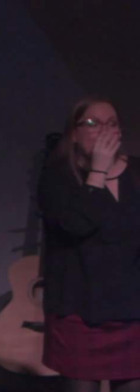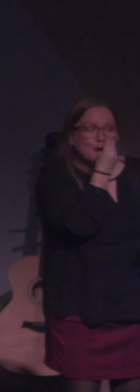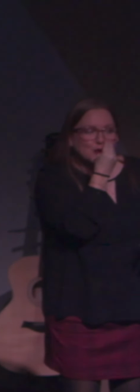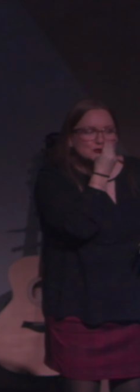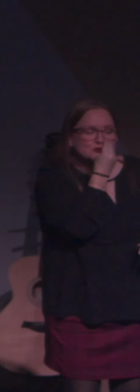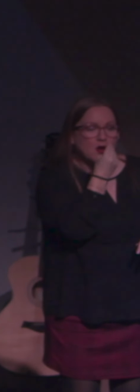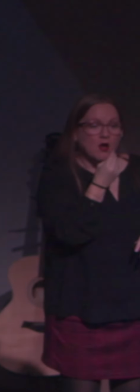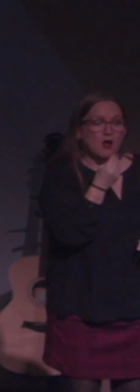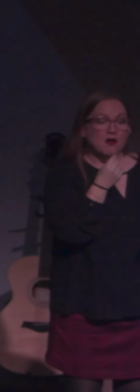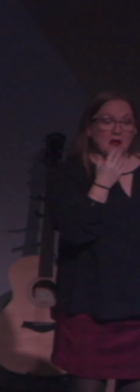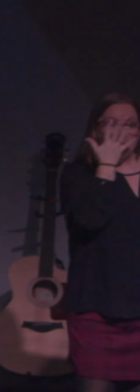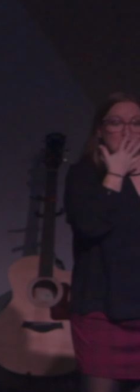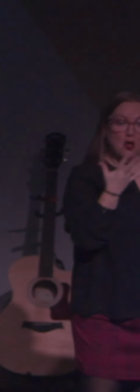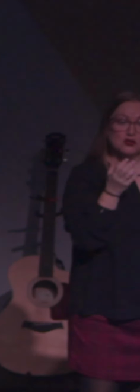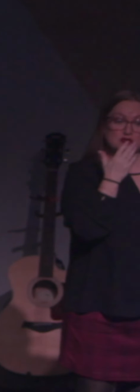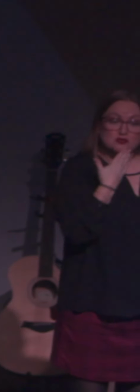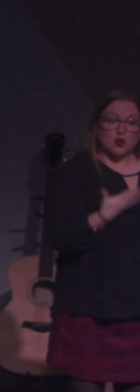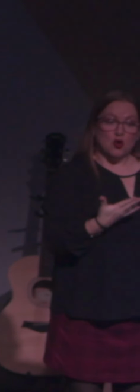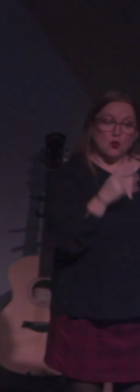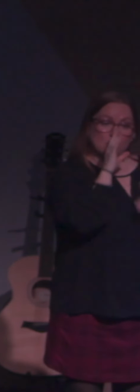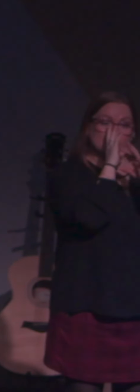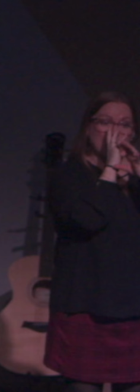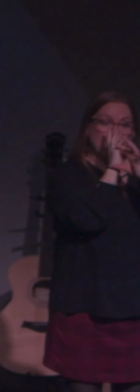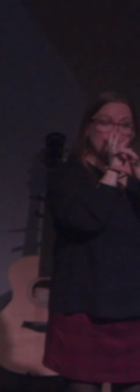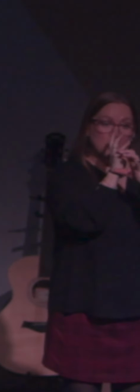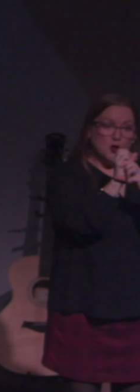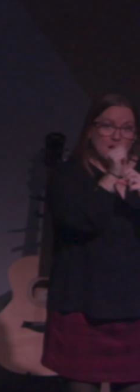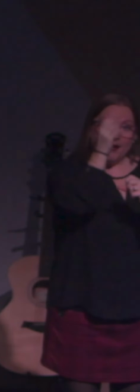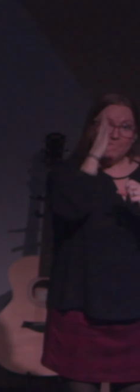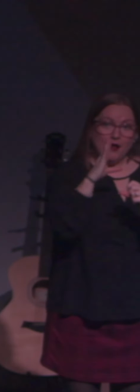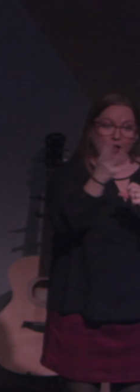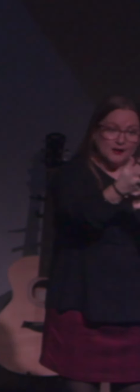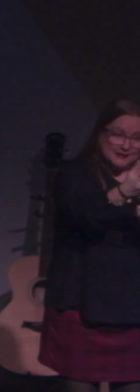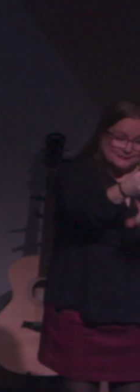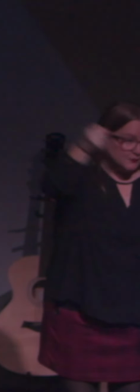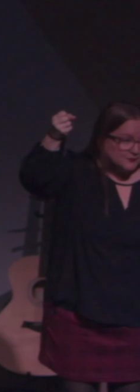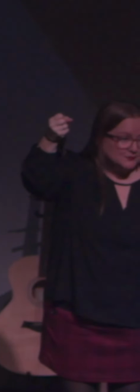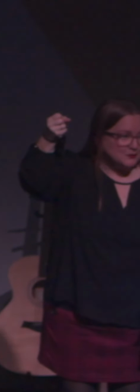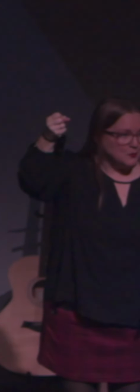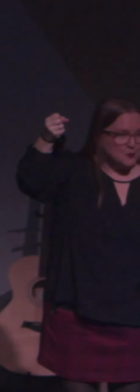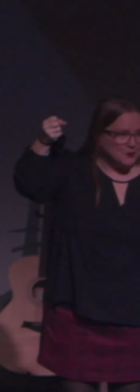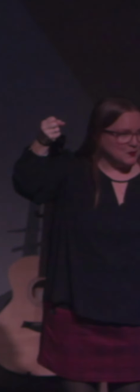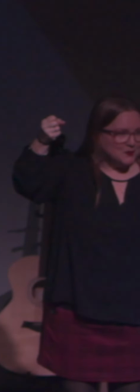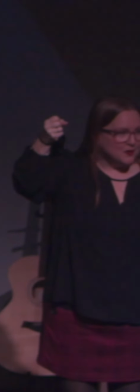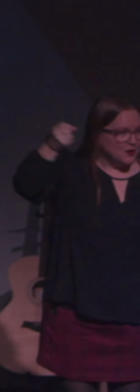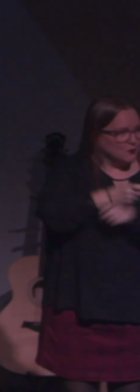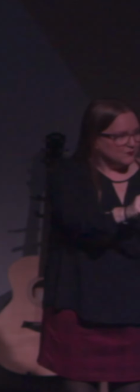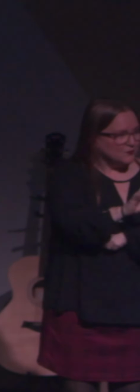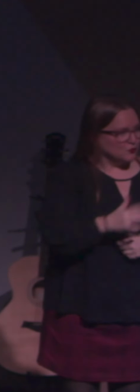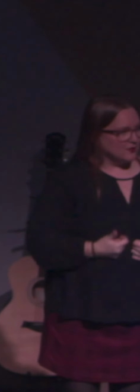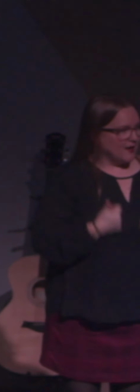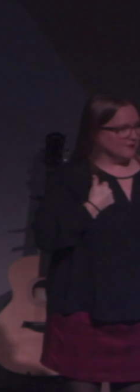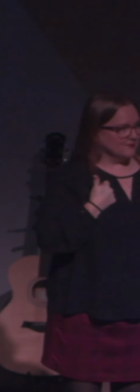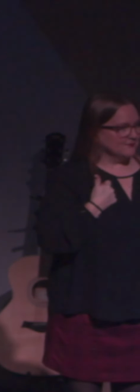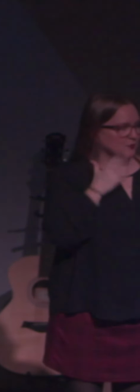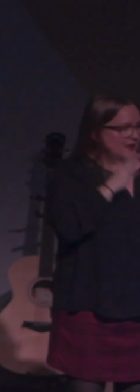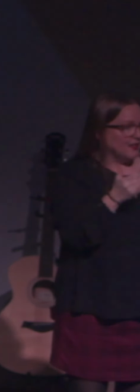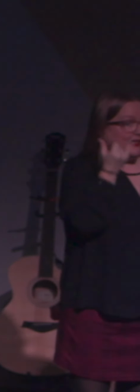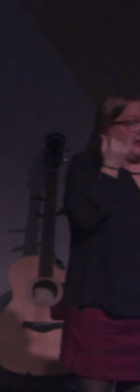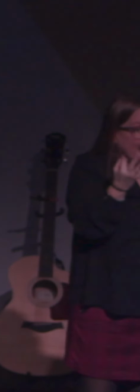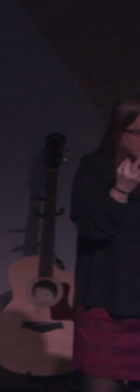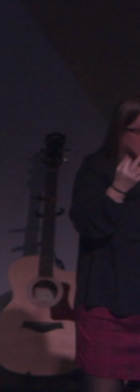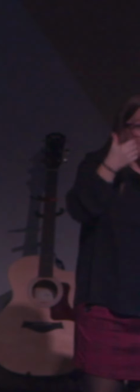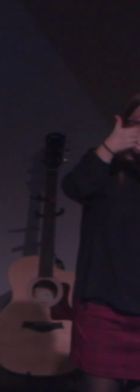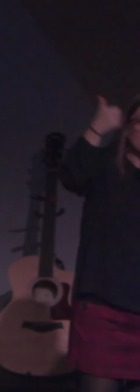look bad, but we're drawn to them, and God wants to remove those things that will ultimately poison our life if it keeps us from the